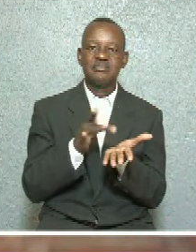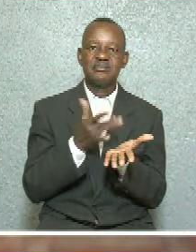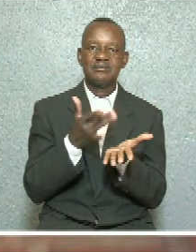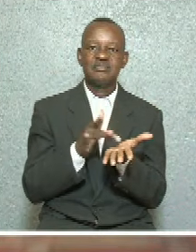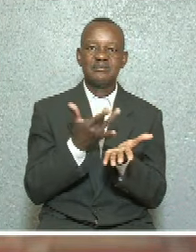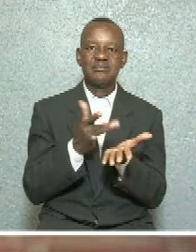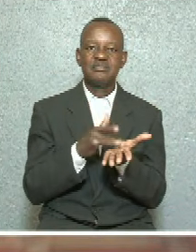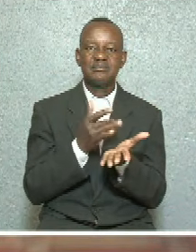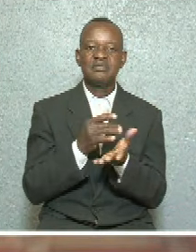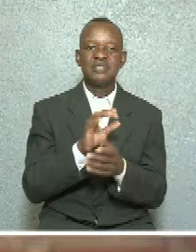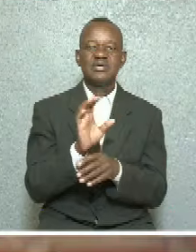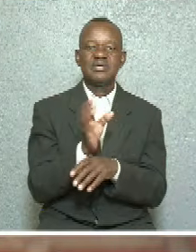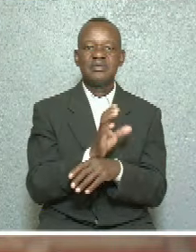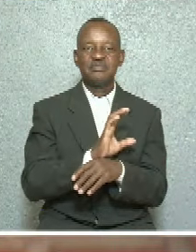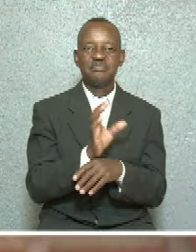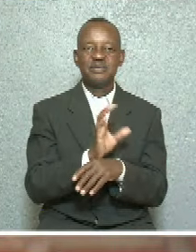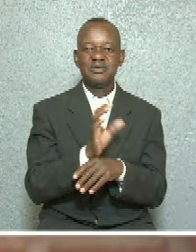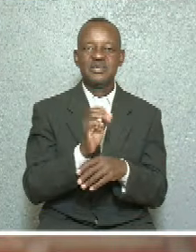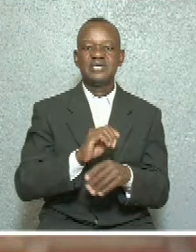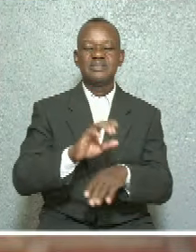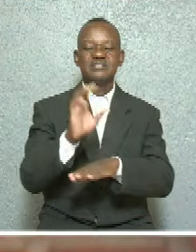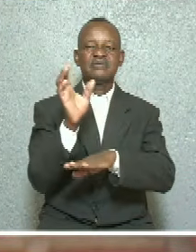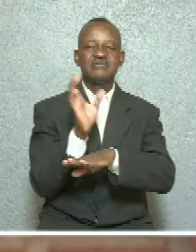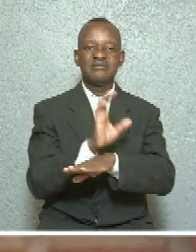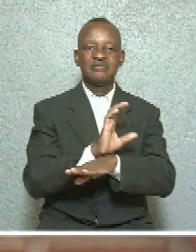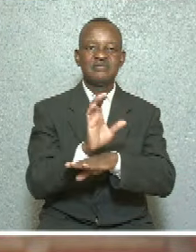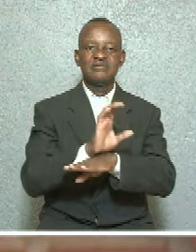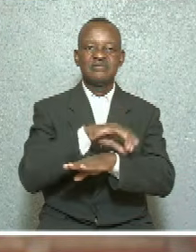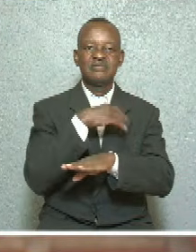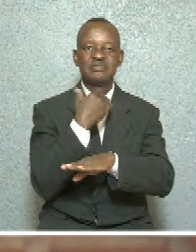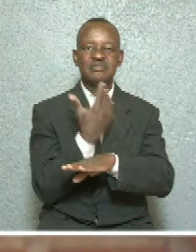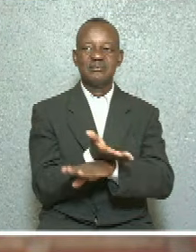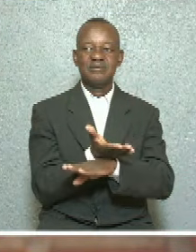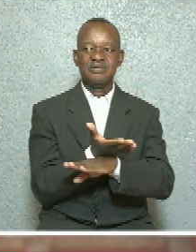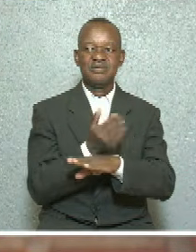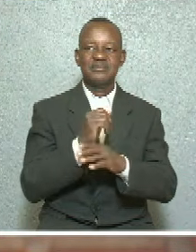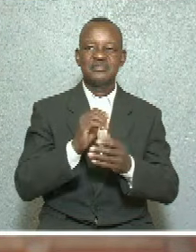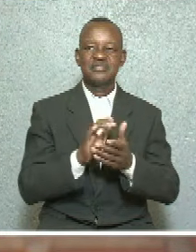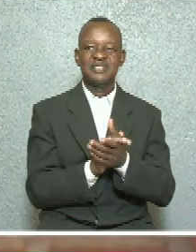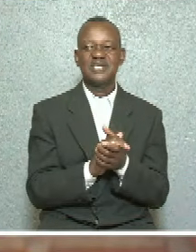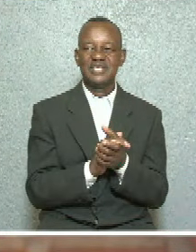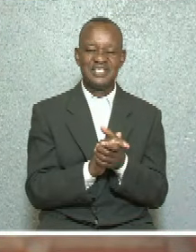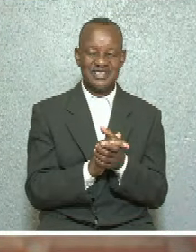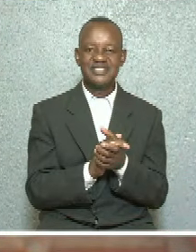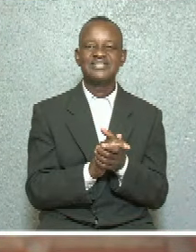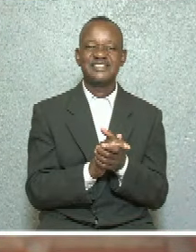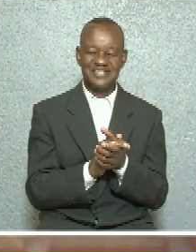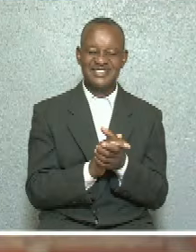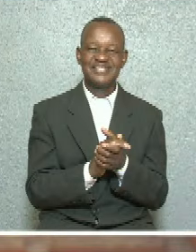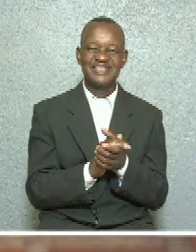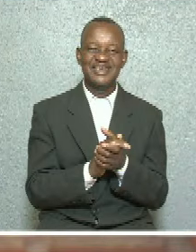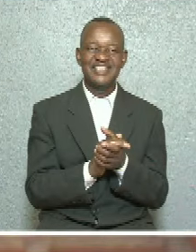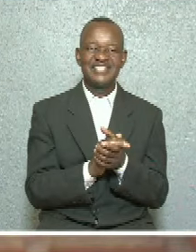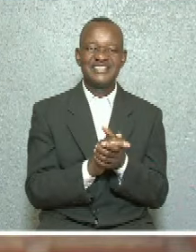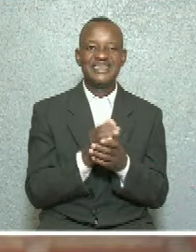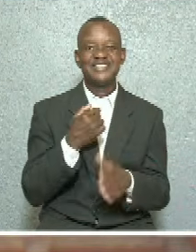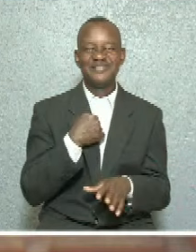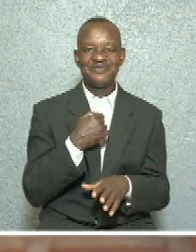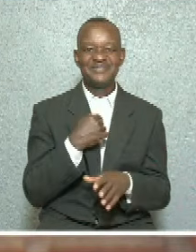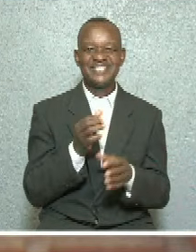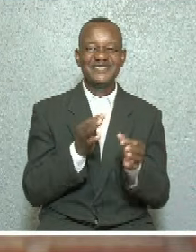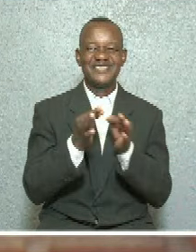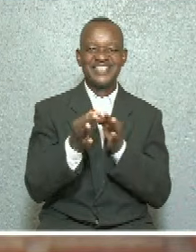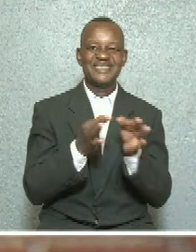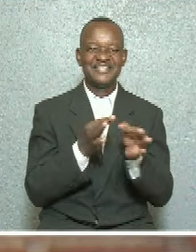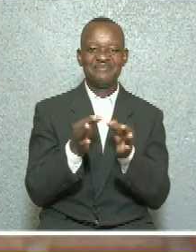laptops, we deal with that. So in a nutshell, in a very, very abridged nutshell, that is what I